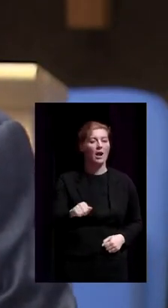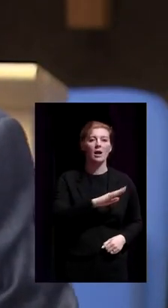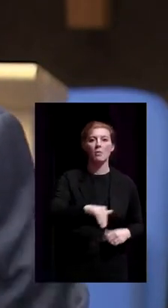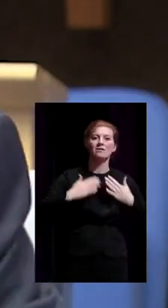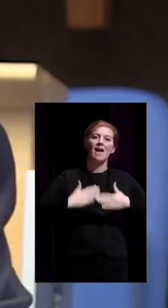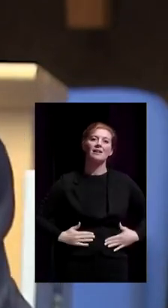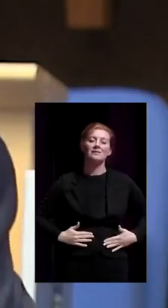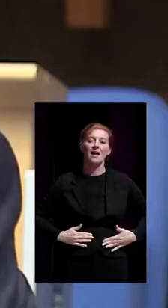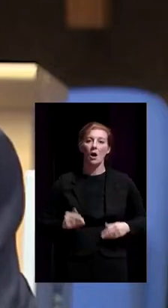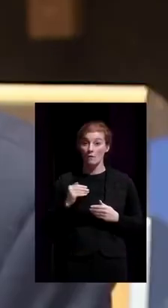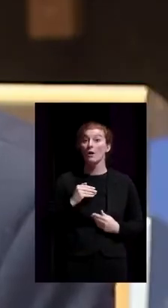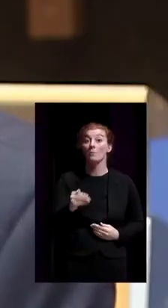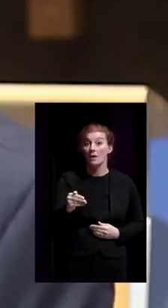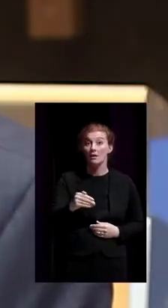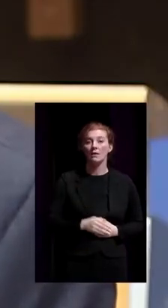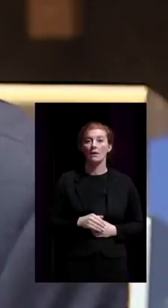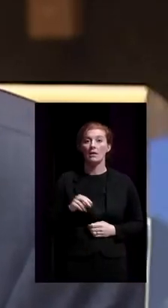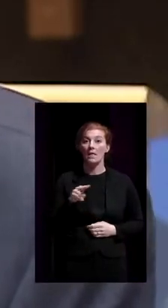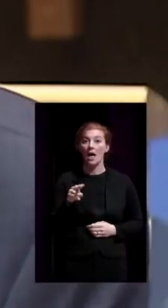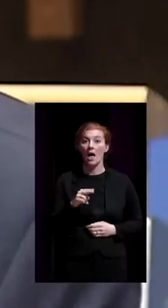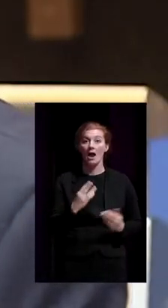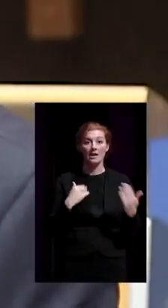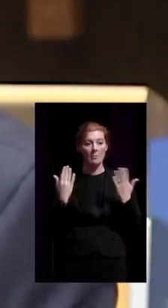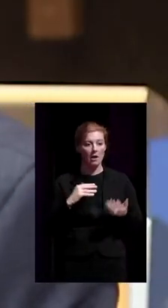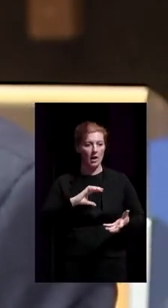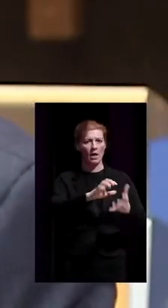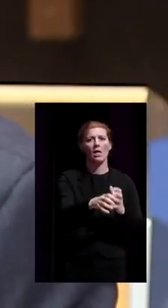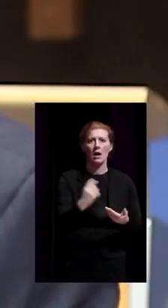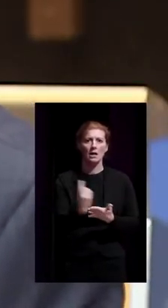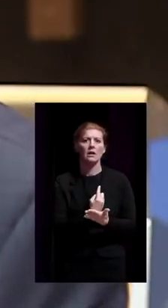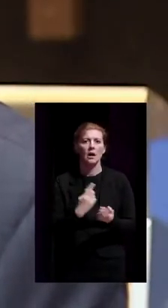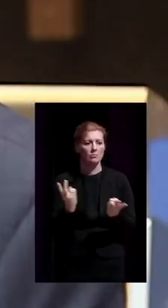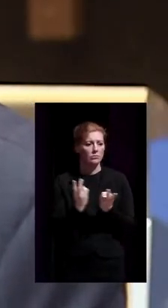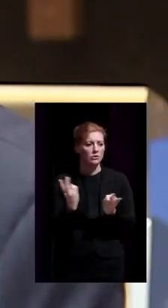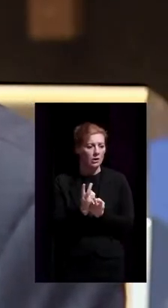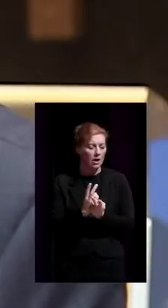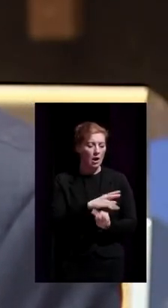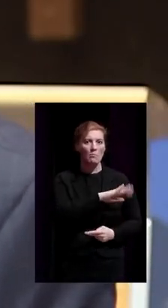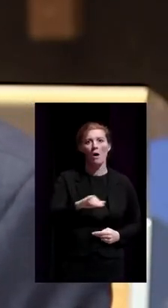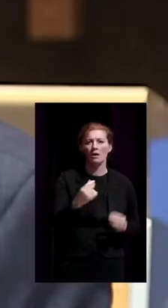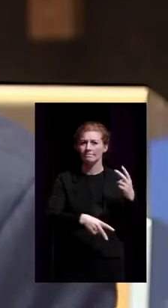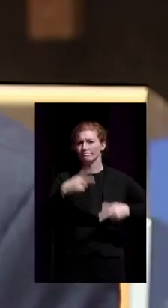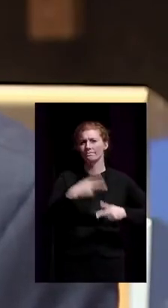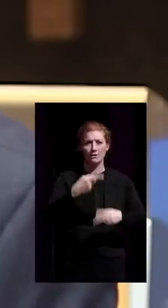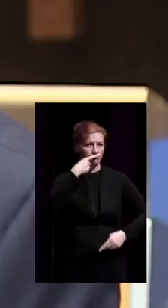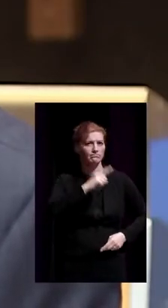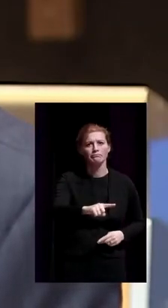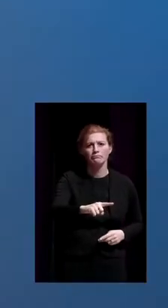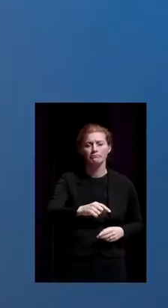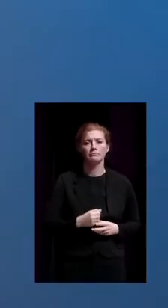health and future. When climate emergencies strike, children suffer the